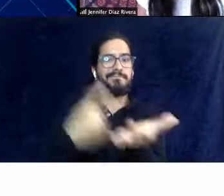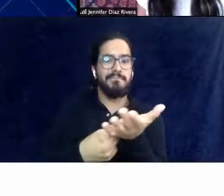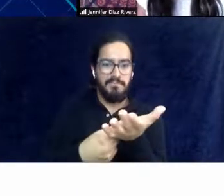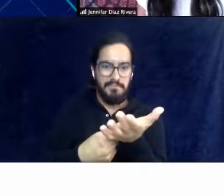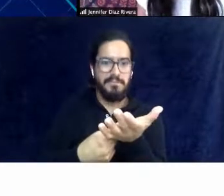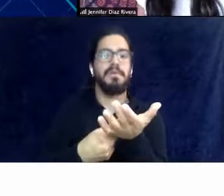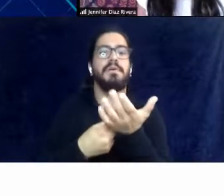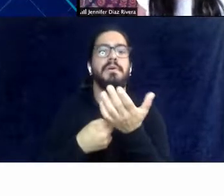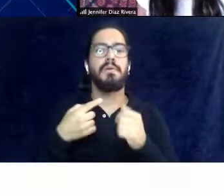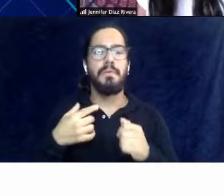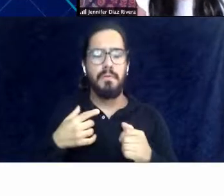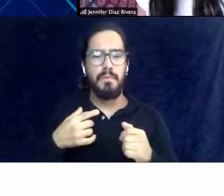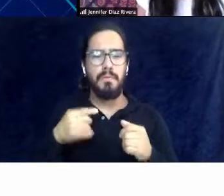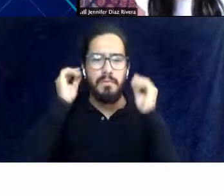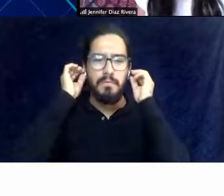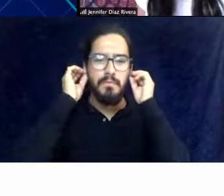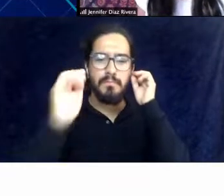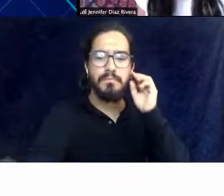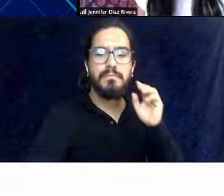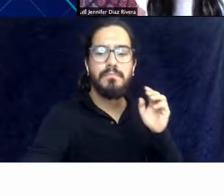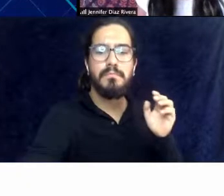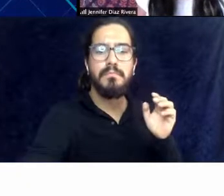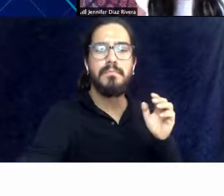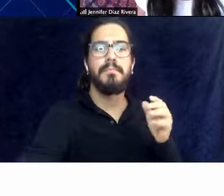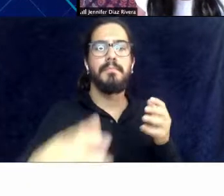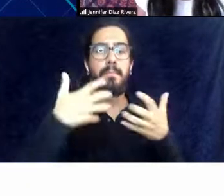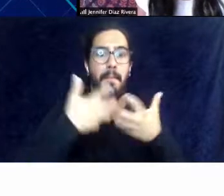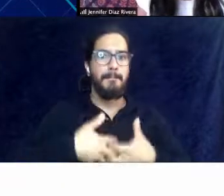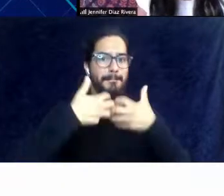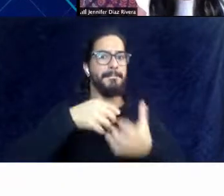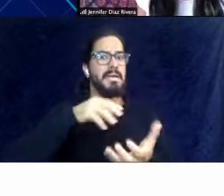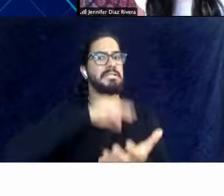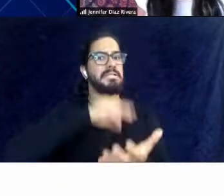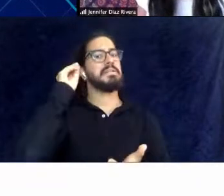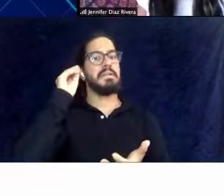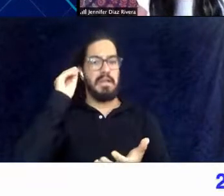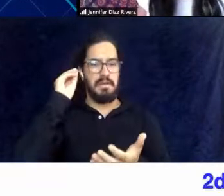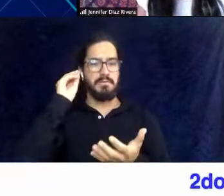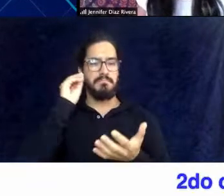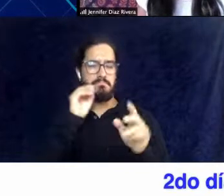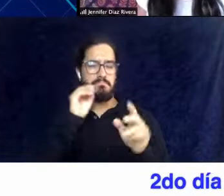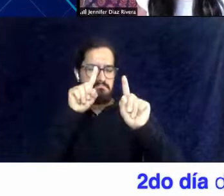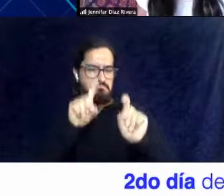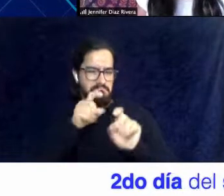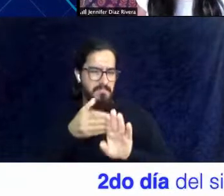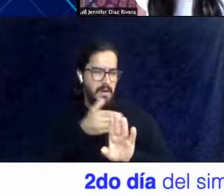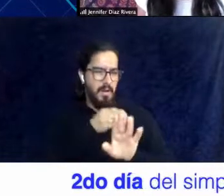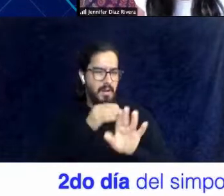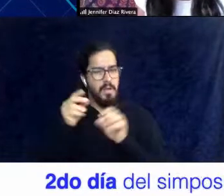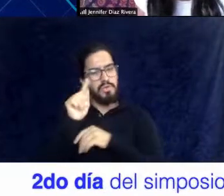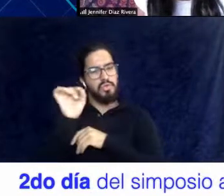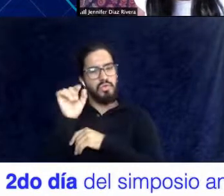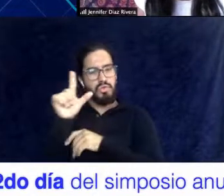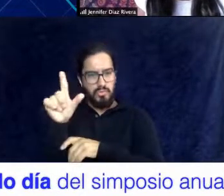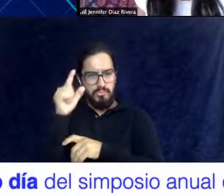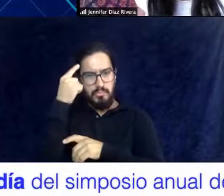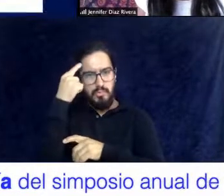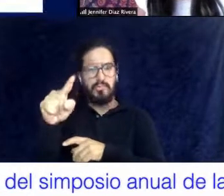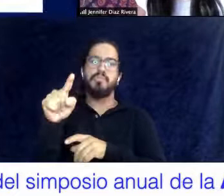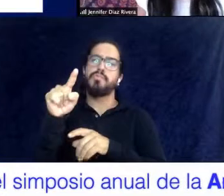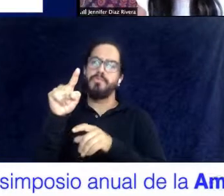lab called Machine Learning Synergy Predictor Tool to assess synergistic drug combinations in infectious diseases.